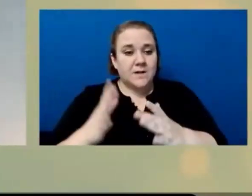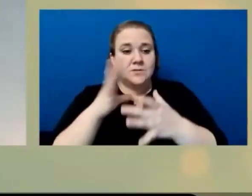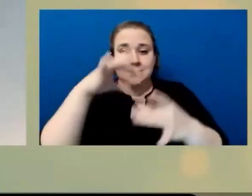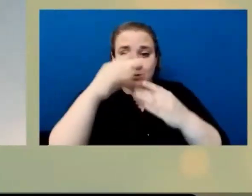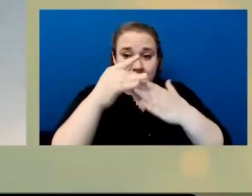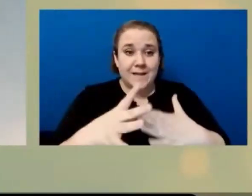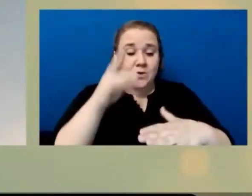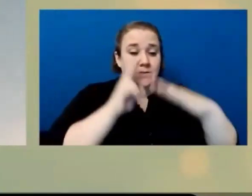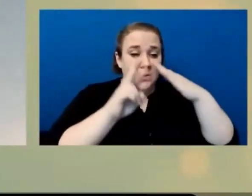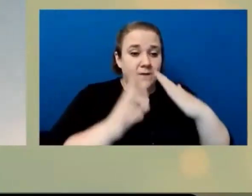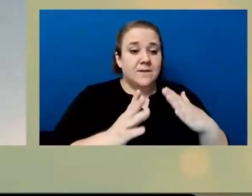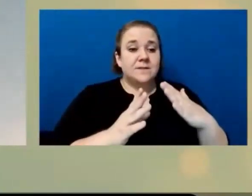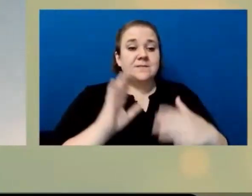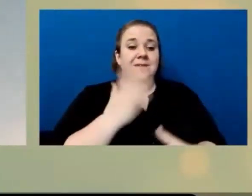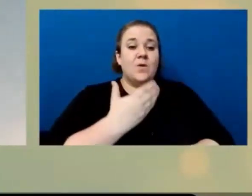mend.